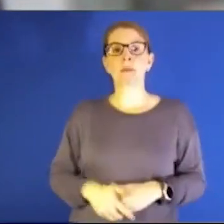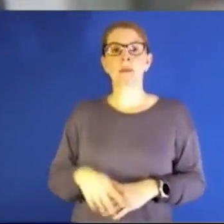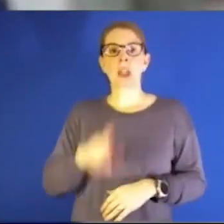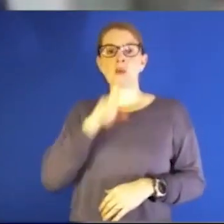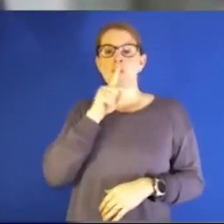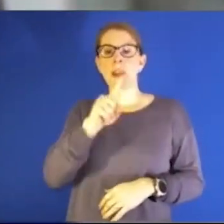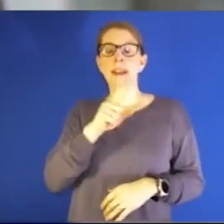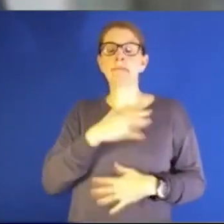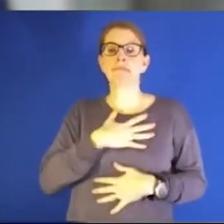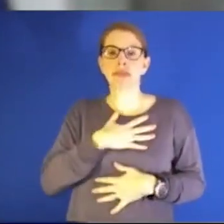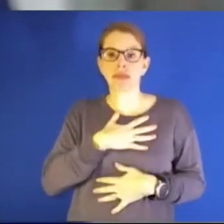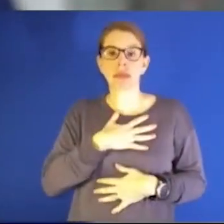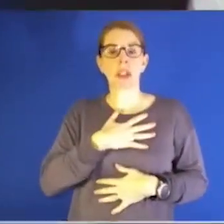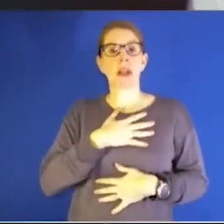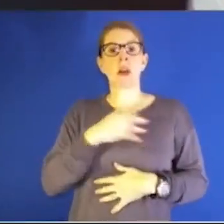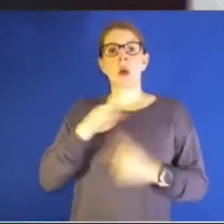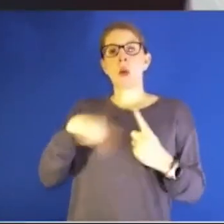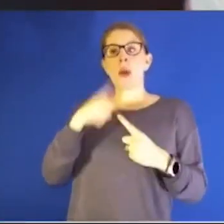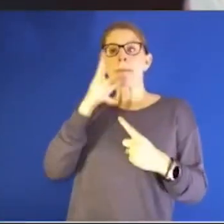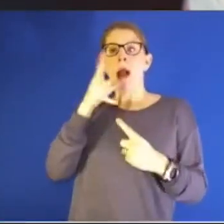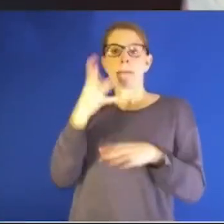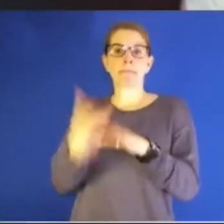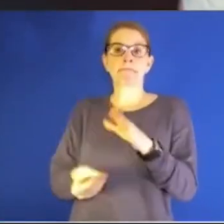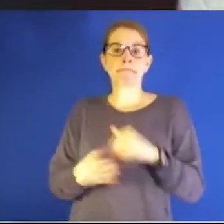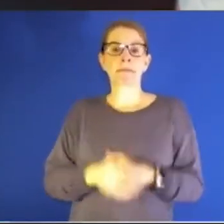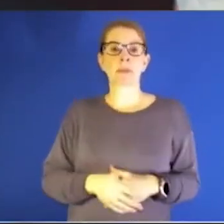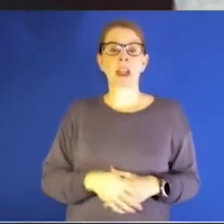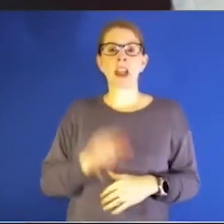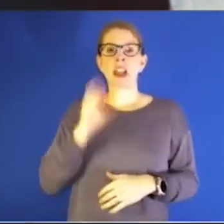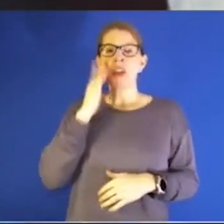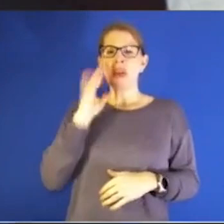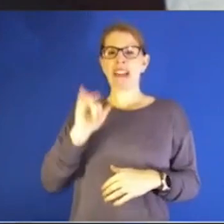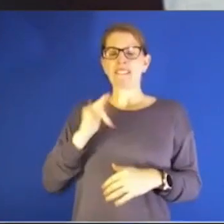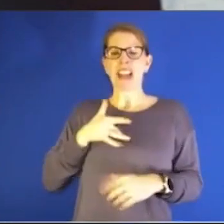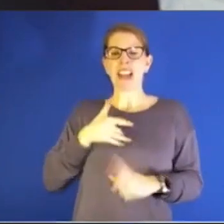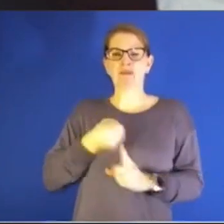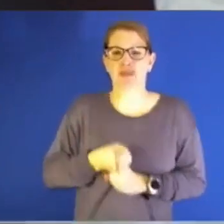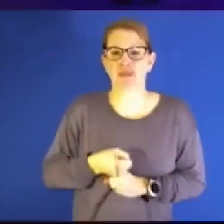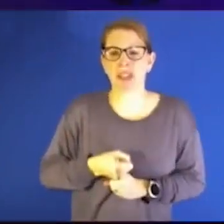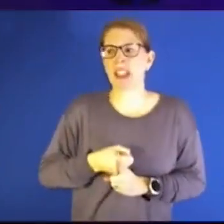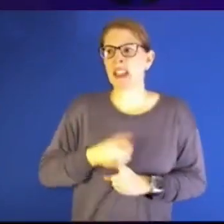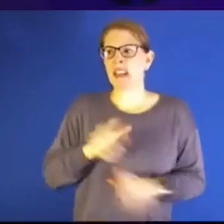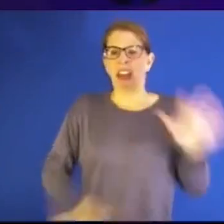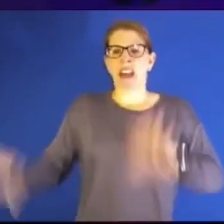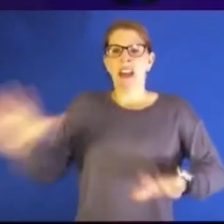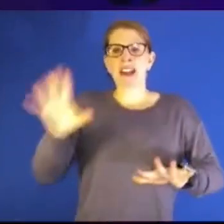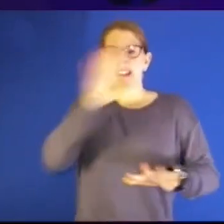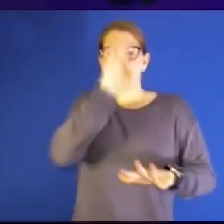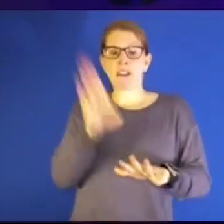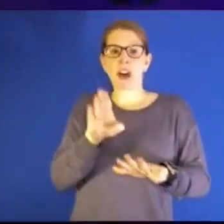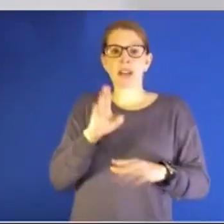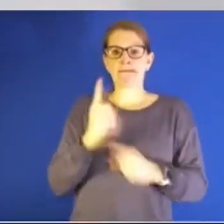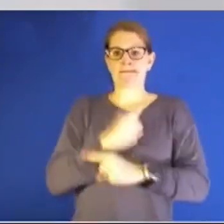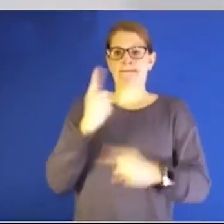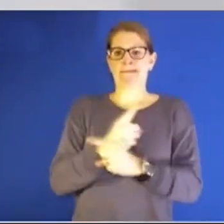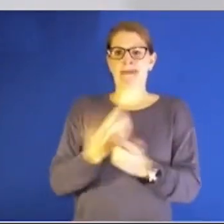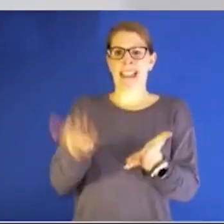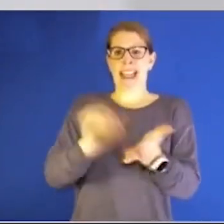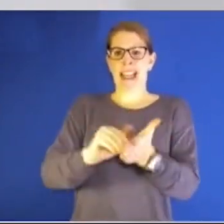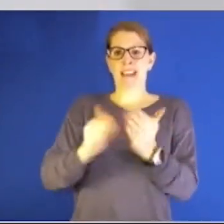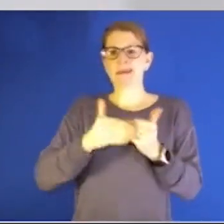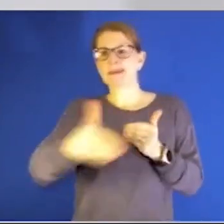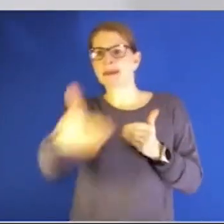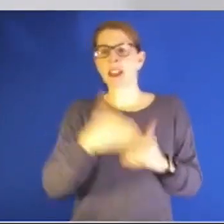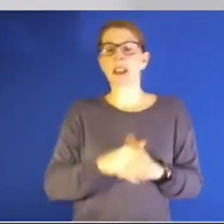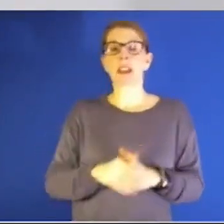passed away. We all know that gut punch that leaves you feeling like you may never be right again. And Dr. Travis Love says in some cases, a